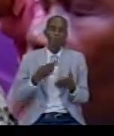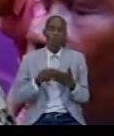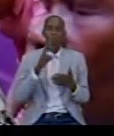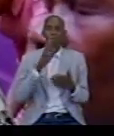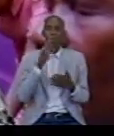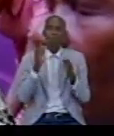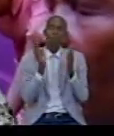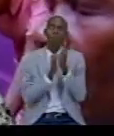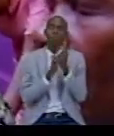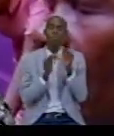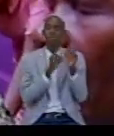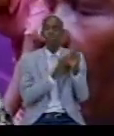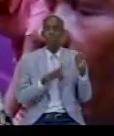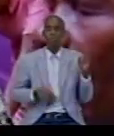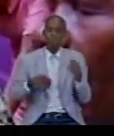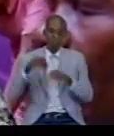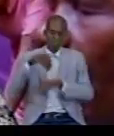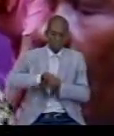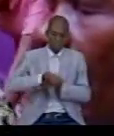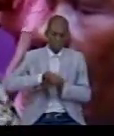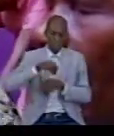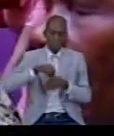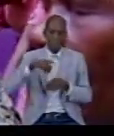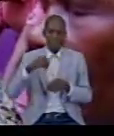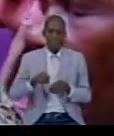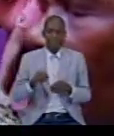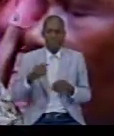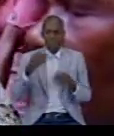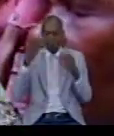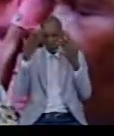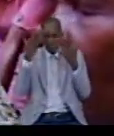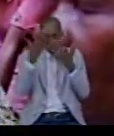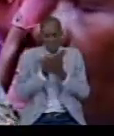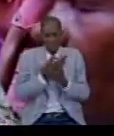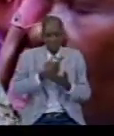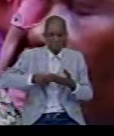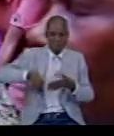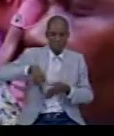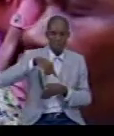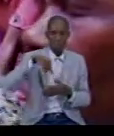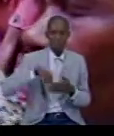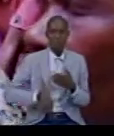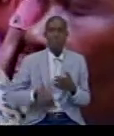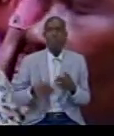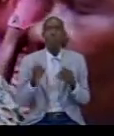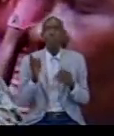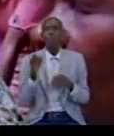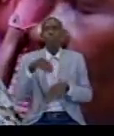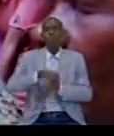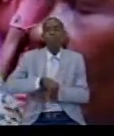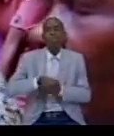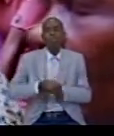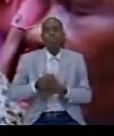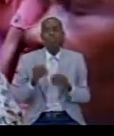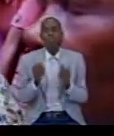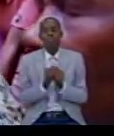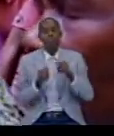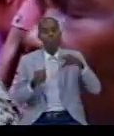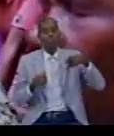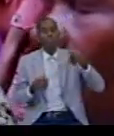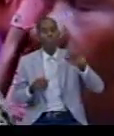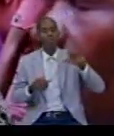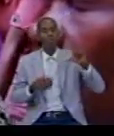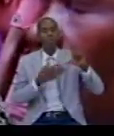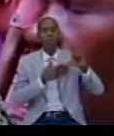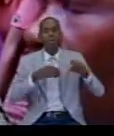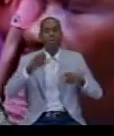The night in the dungeon, midnight, with Paul and Silas, you're praising the Lord. And